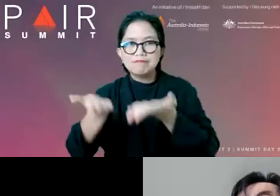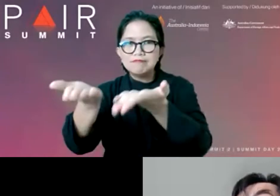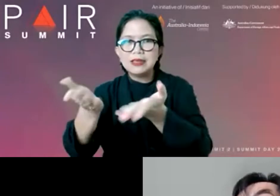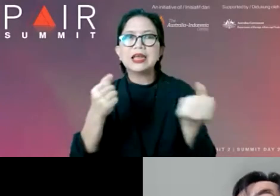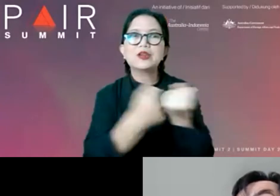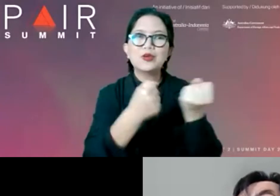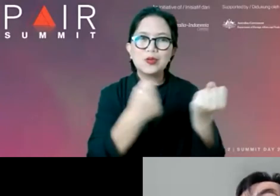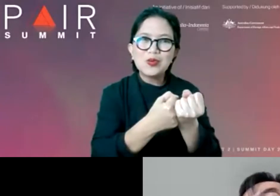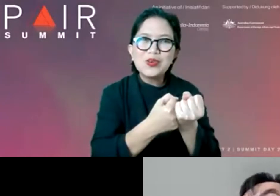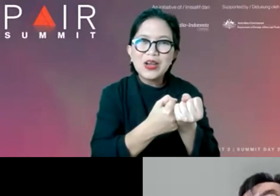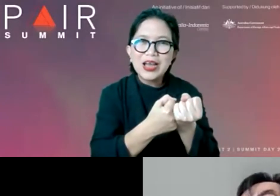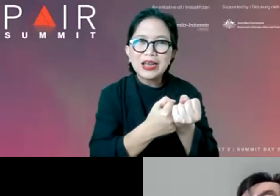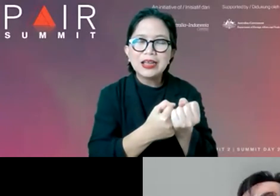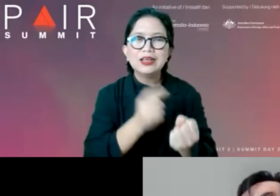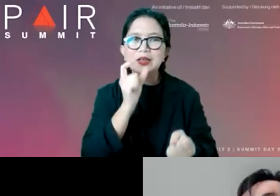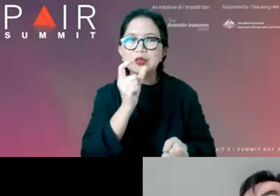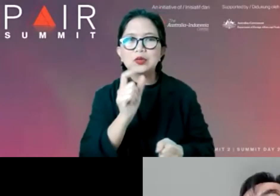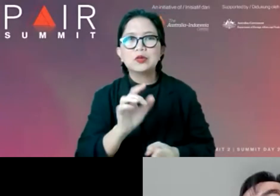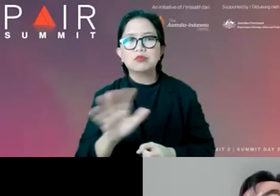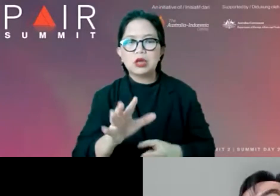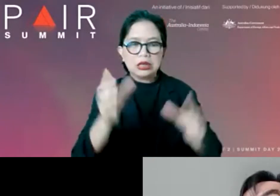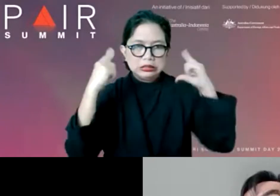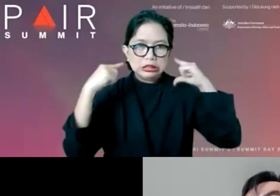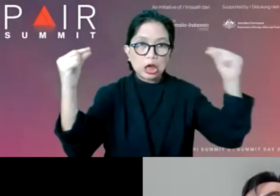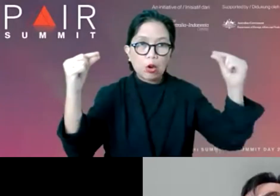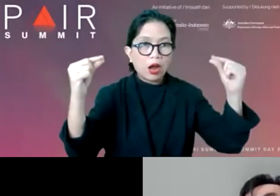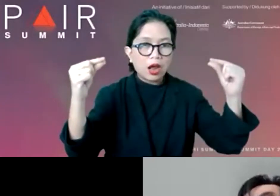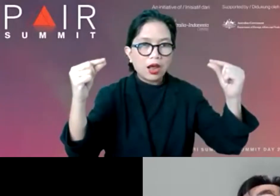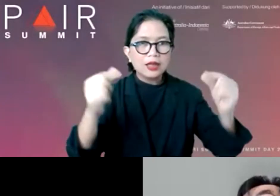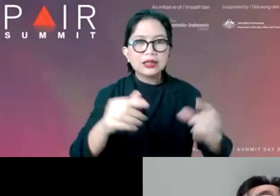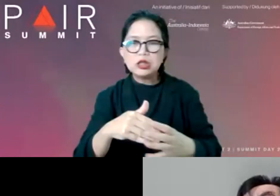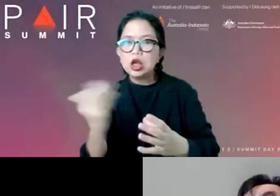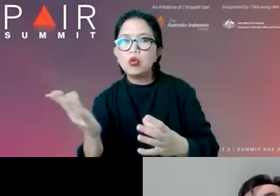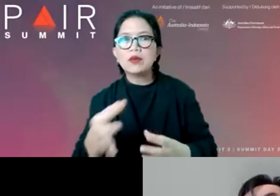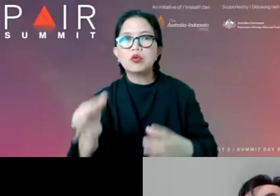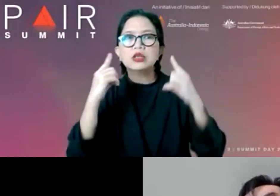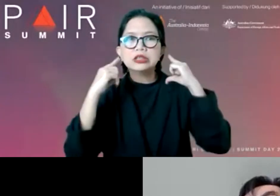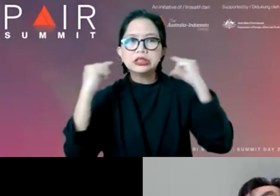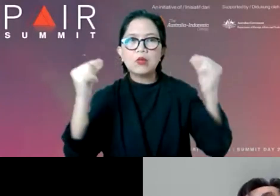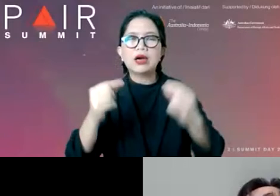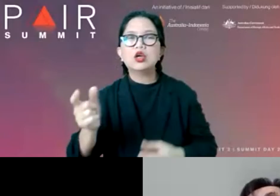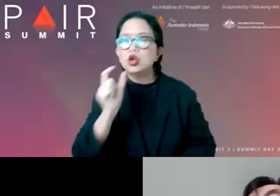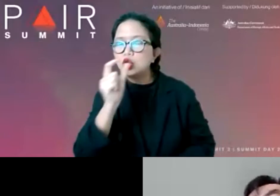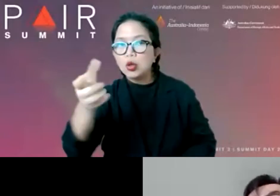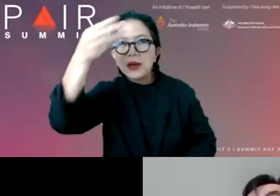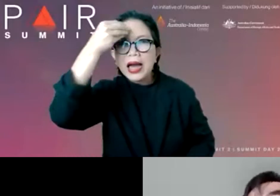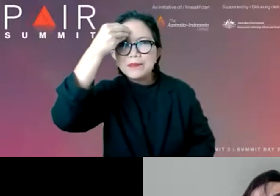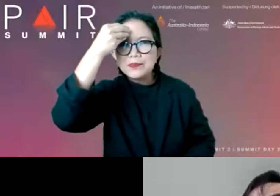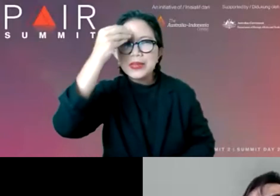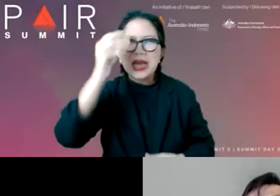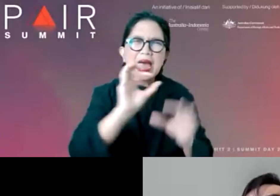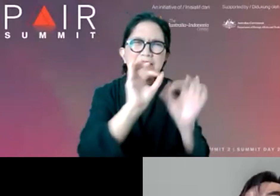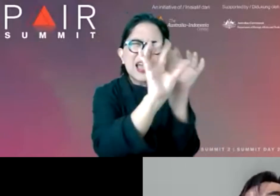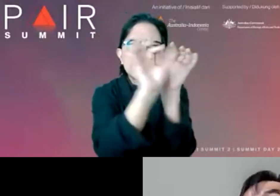Java but also in other, to understand how complexity of Indonesia and how to support also the business, the ecosystem, not only